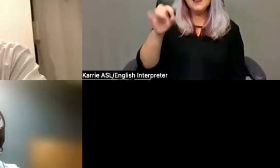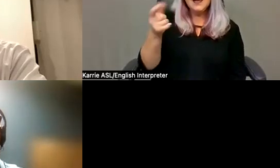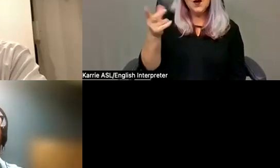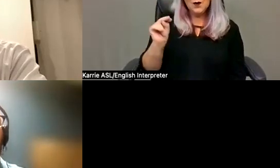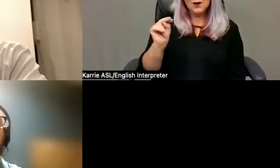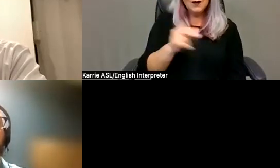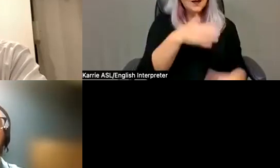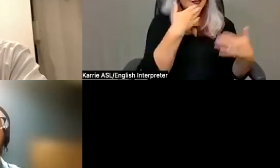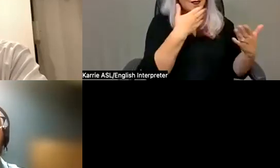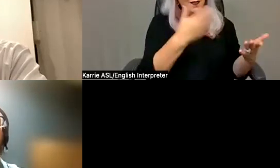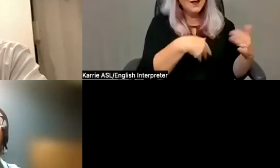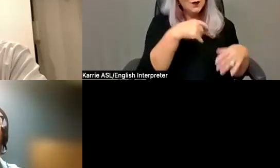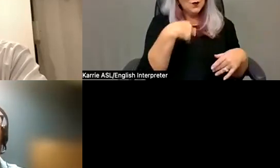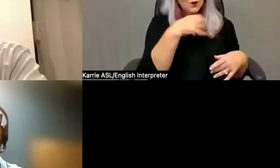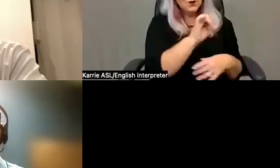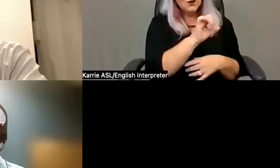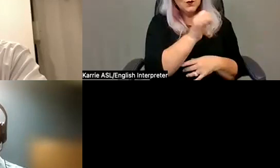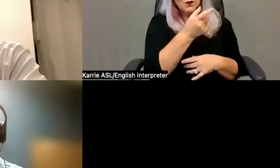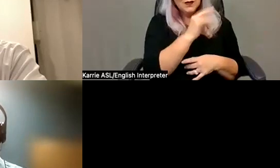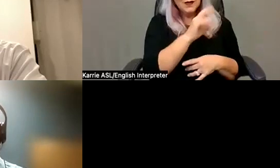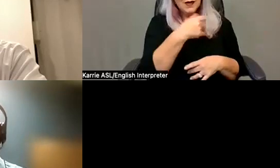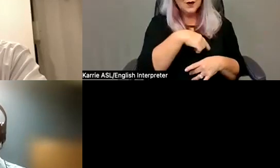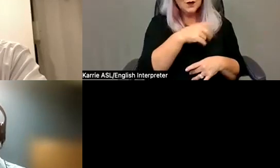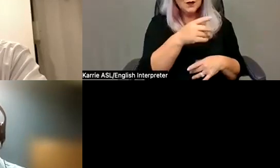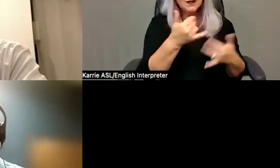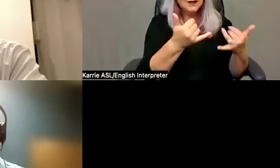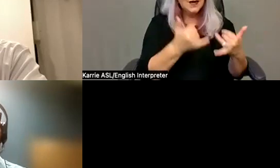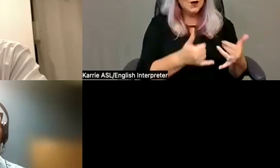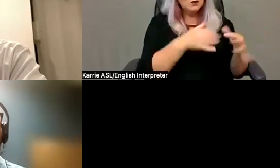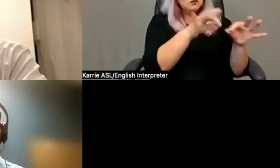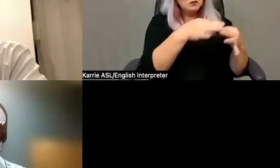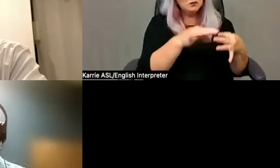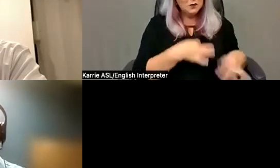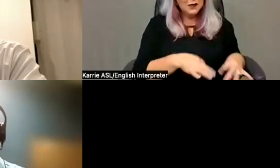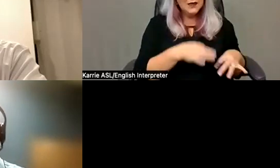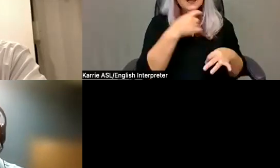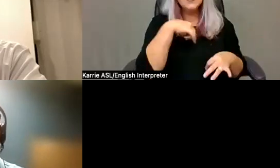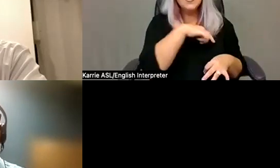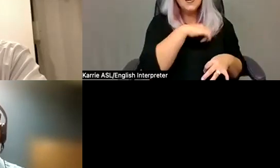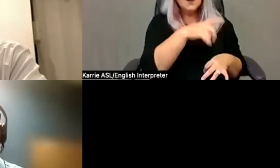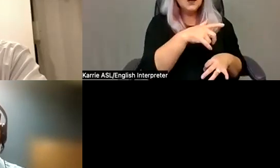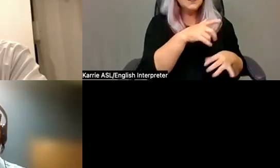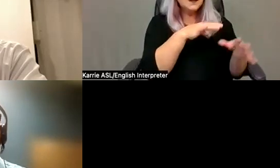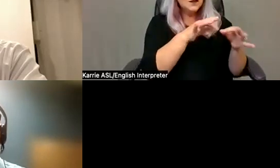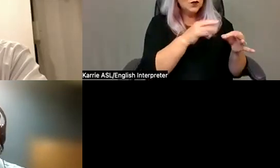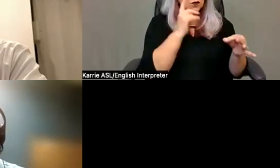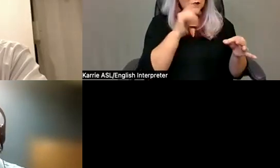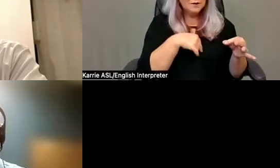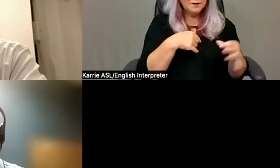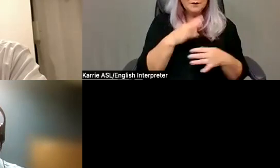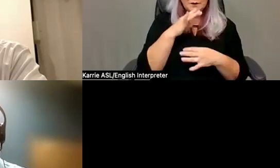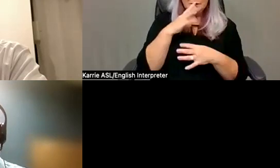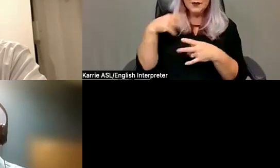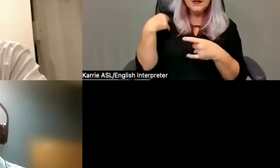Thank you, Susan. I will now proceed with the instructions in Spanish for our Spanish-speaking participants. Muy buenas